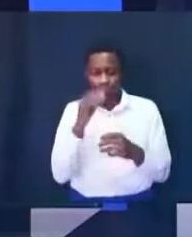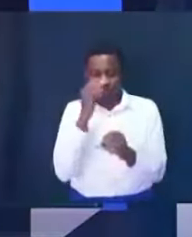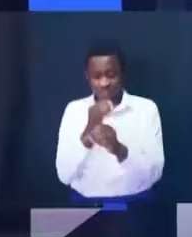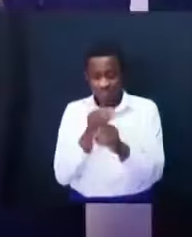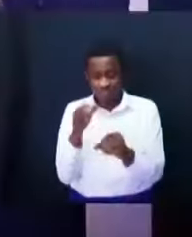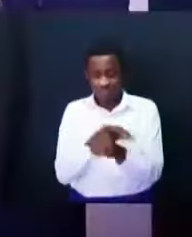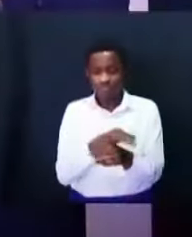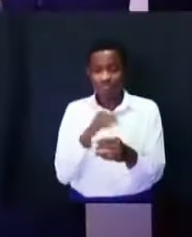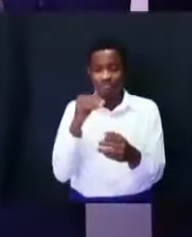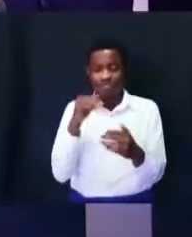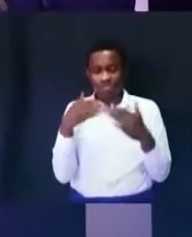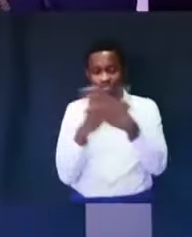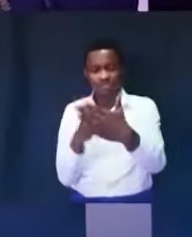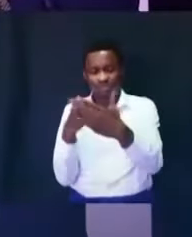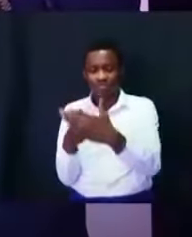and